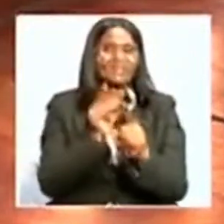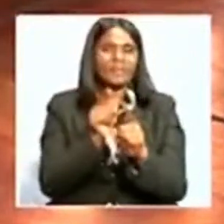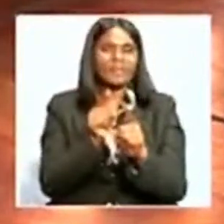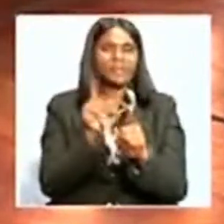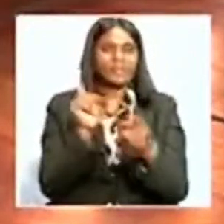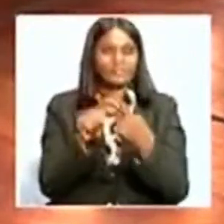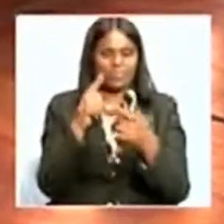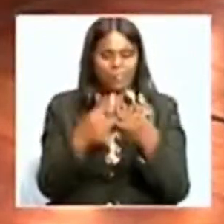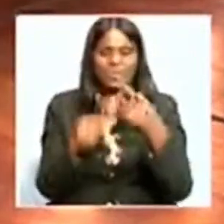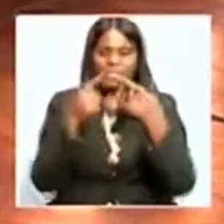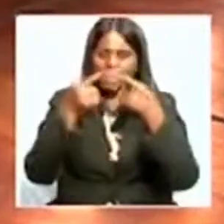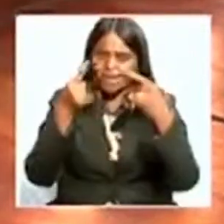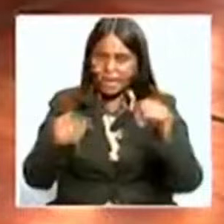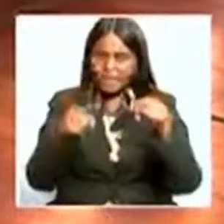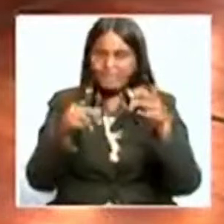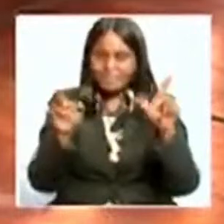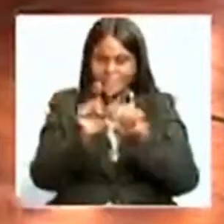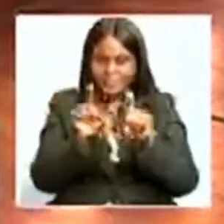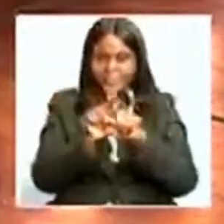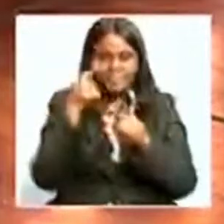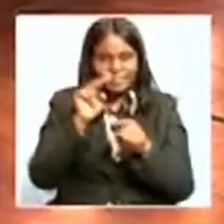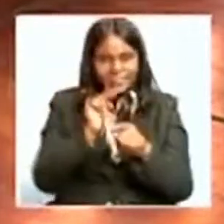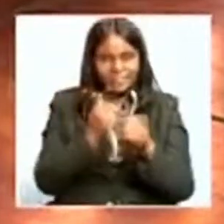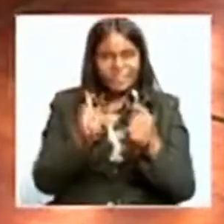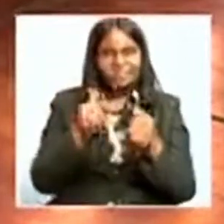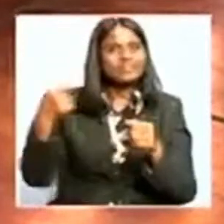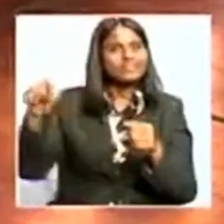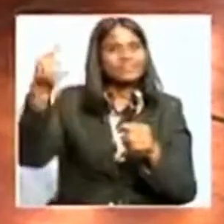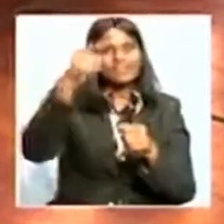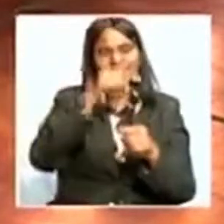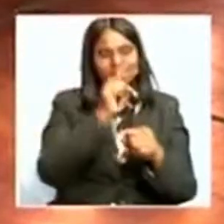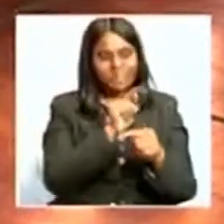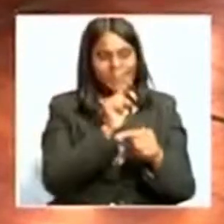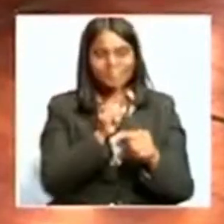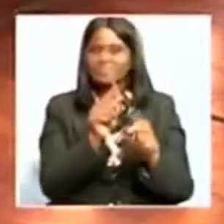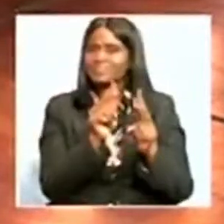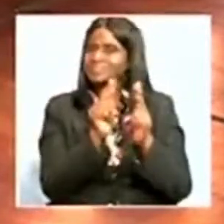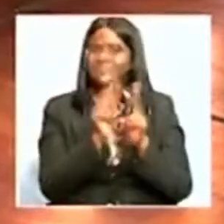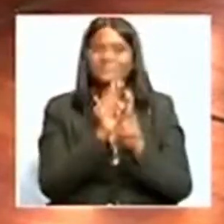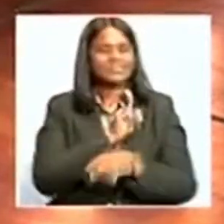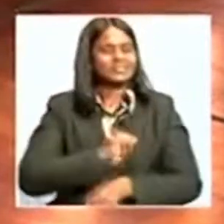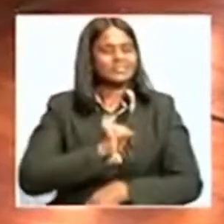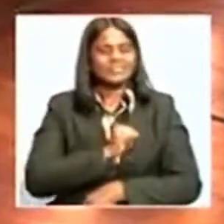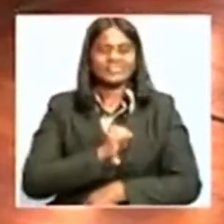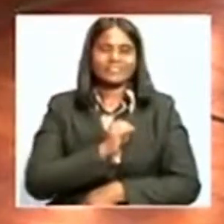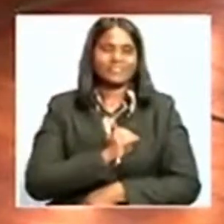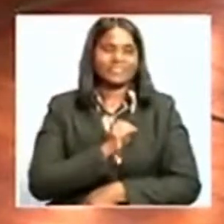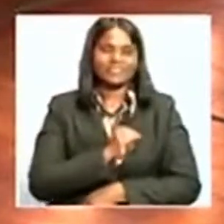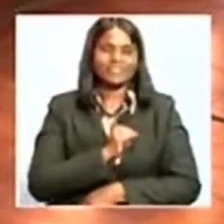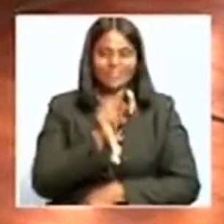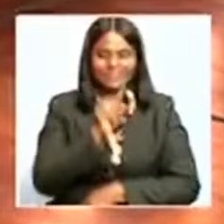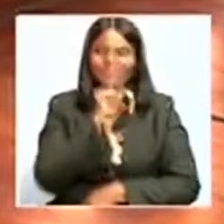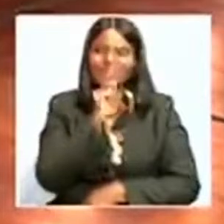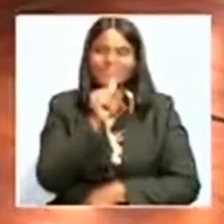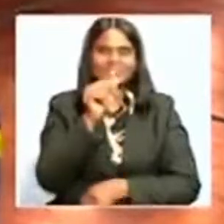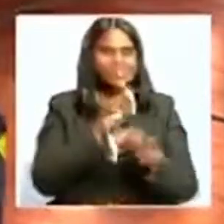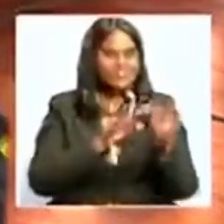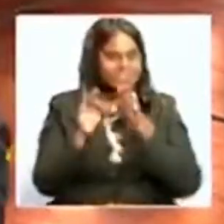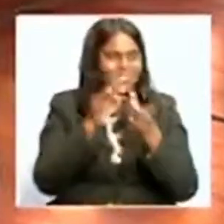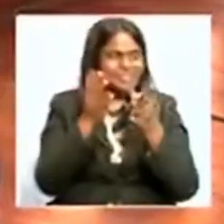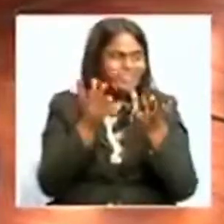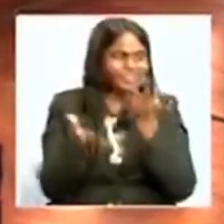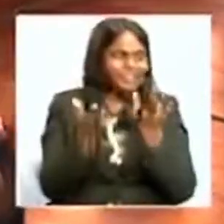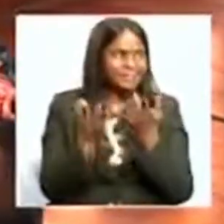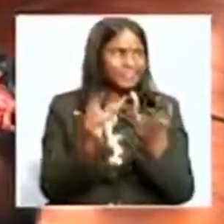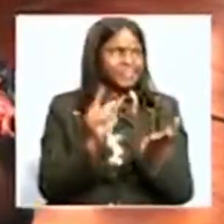to what is supposed to be done than for us being ambiguous? This is very ambiguous. It does not state